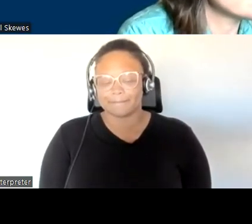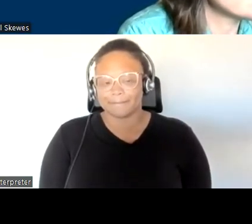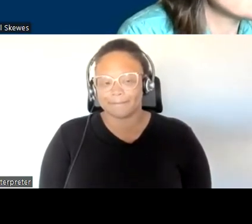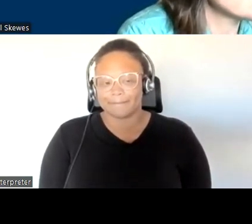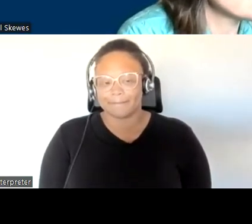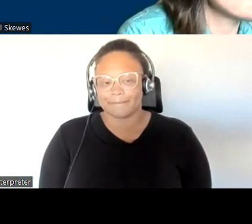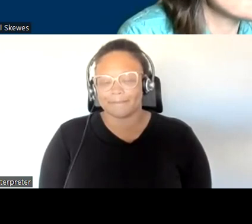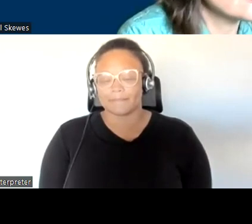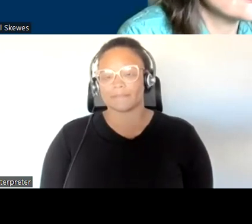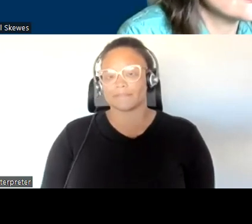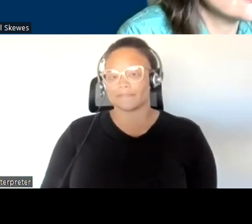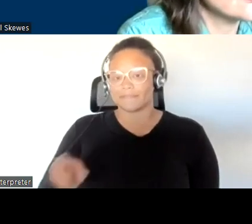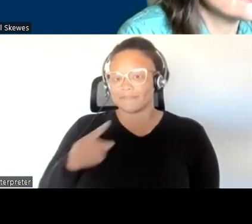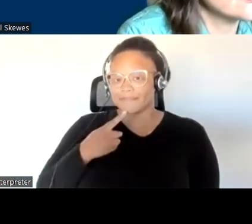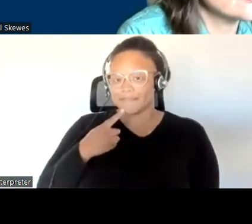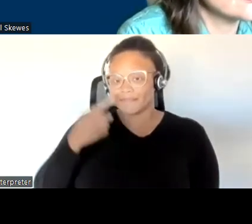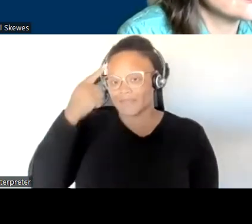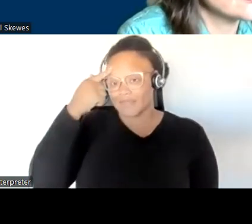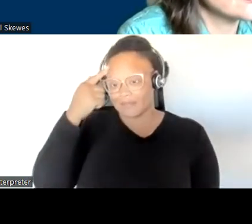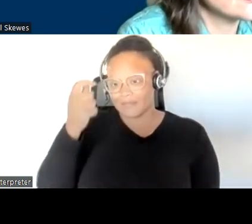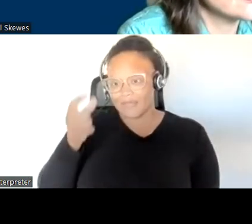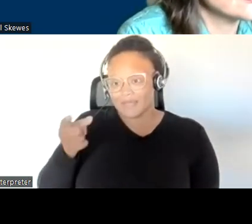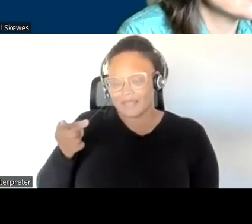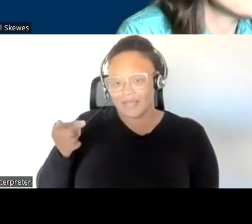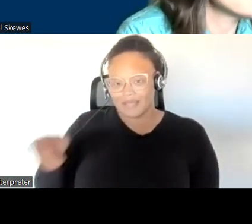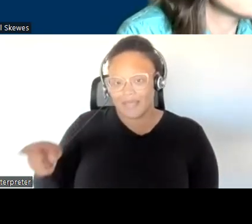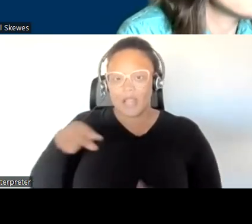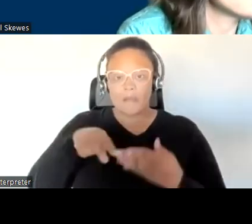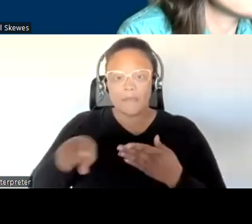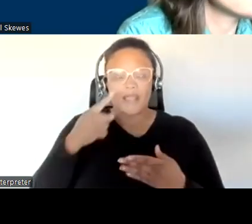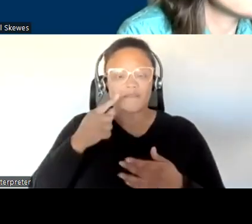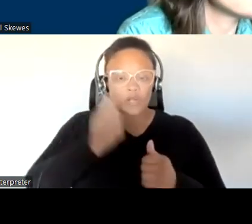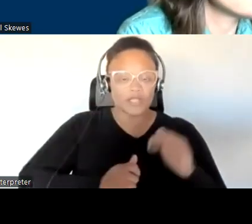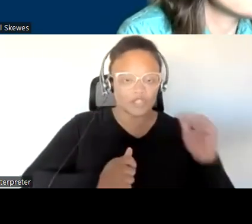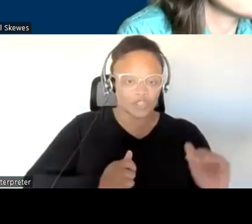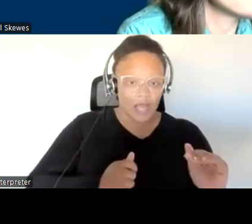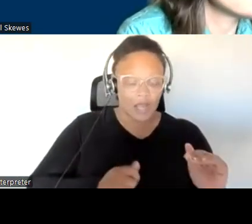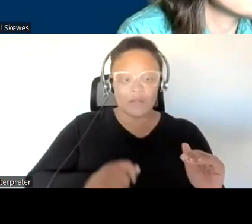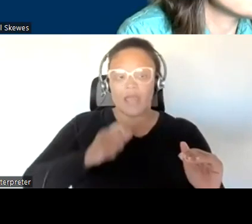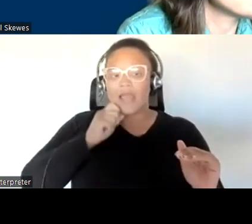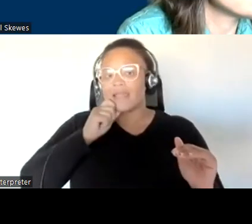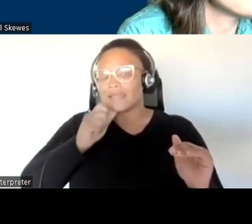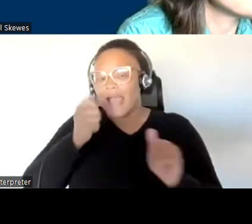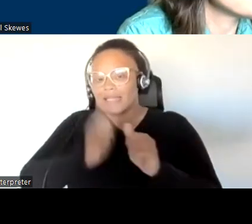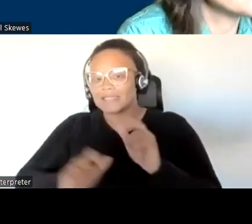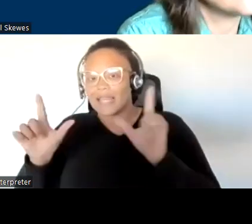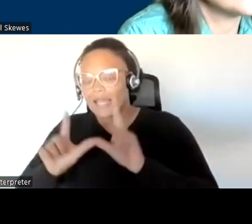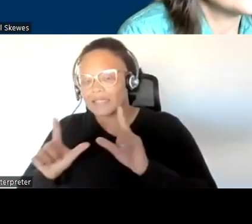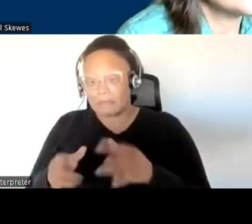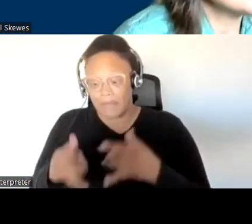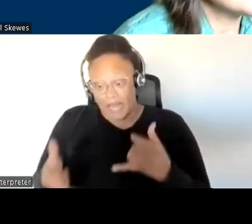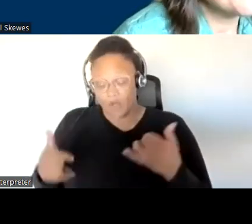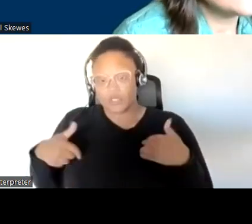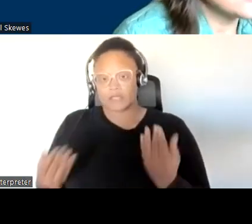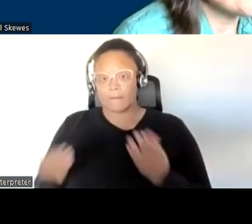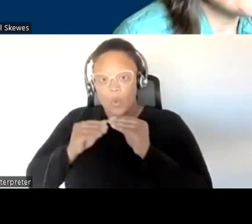She's saying because they are paying per child, not per license, and now she has more children that she's caring for.